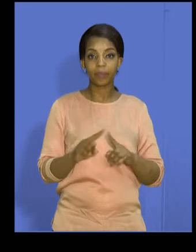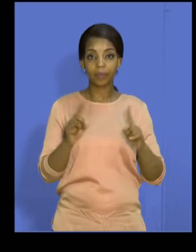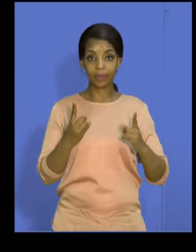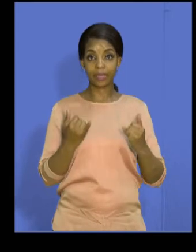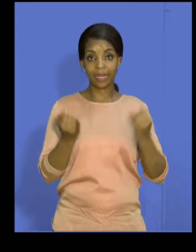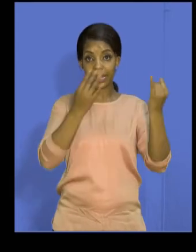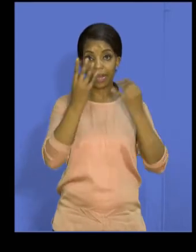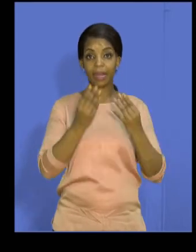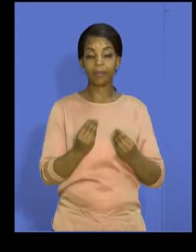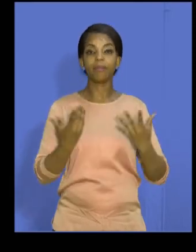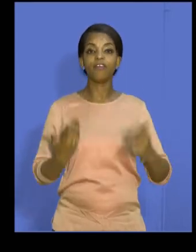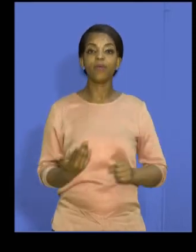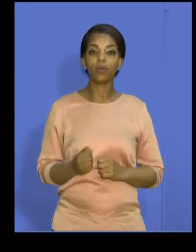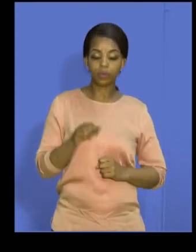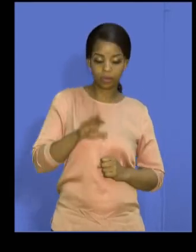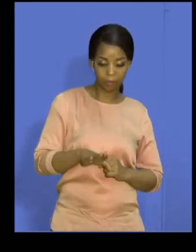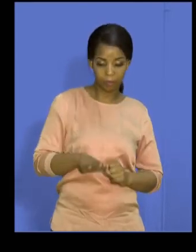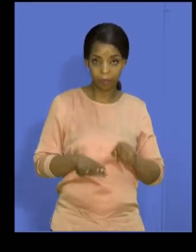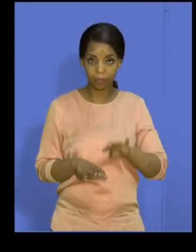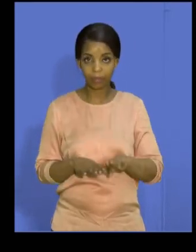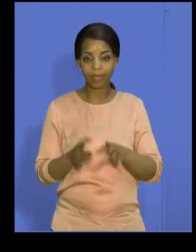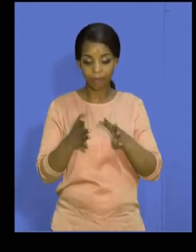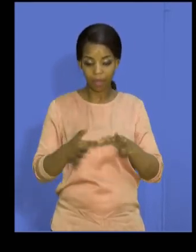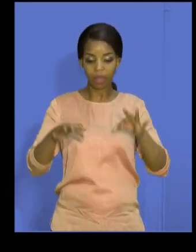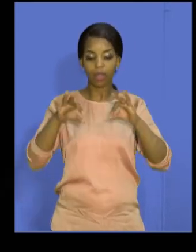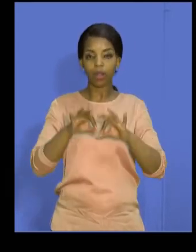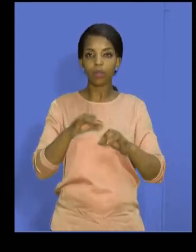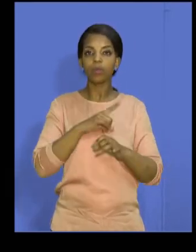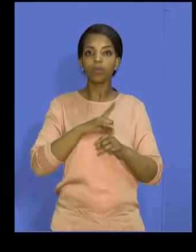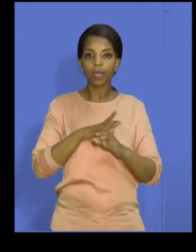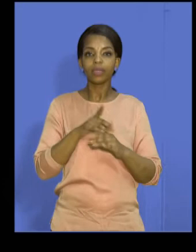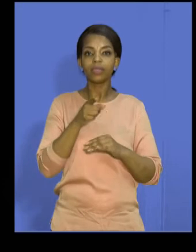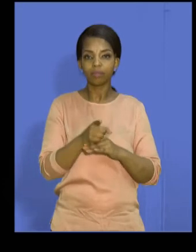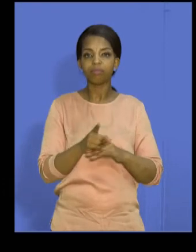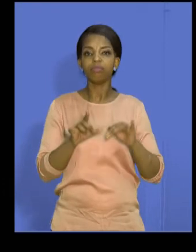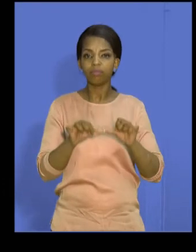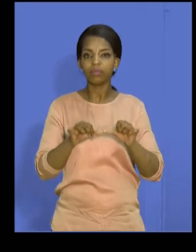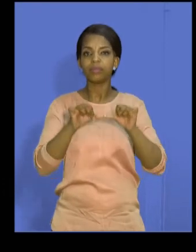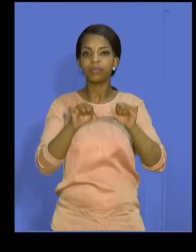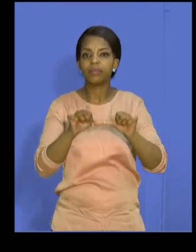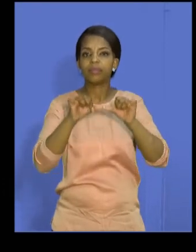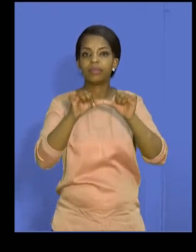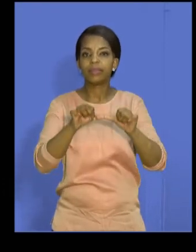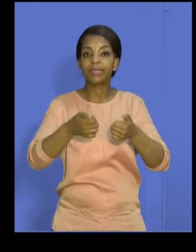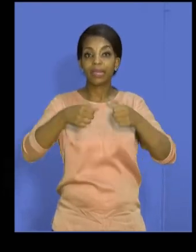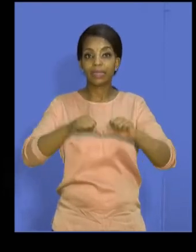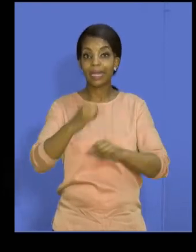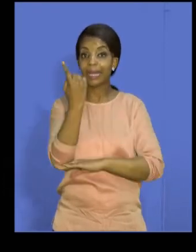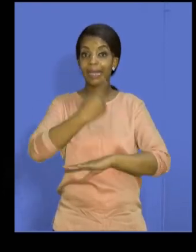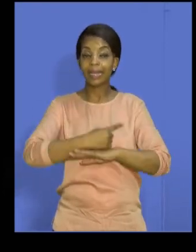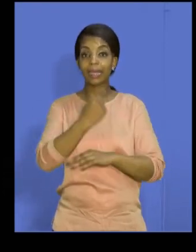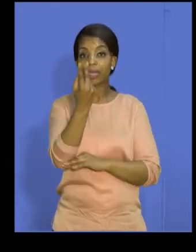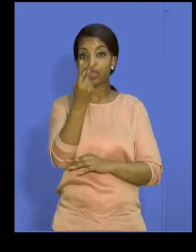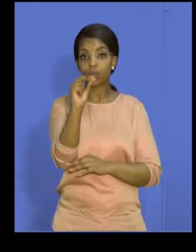as you are progressing through, because remember our gradient was 0 there. And then on day 20, how many steps will